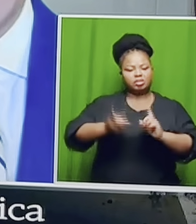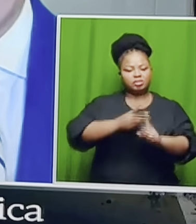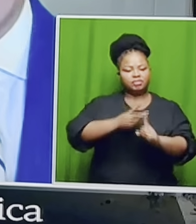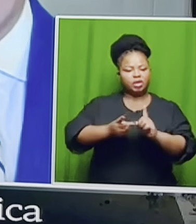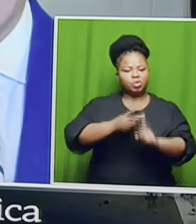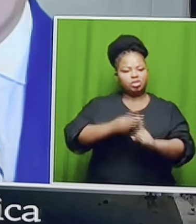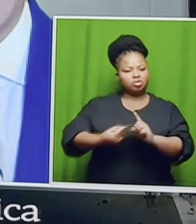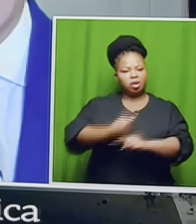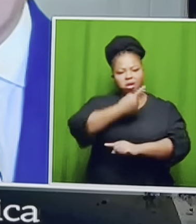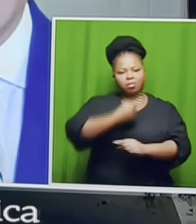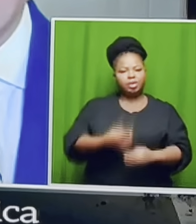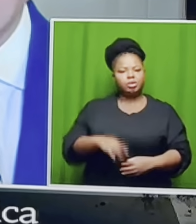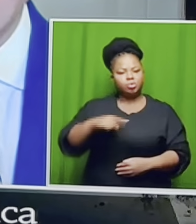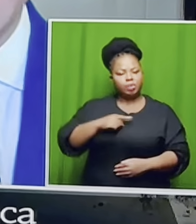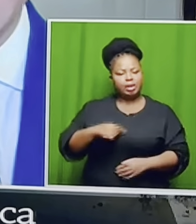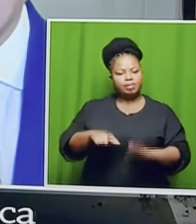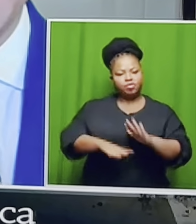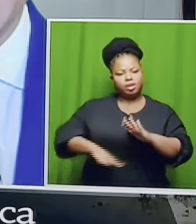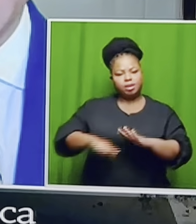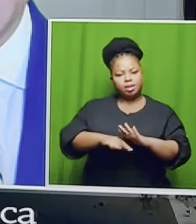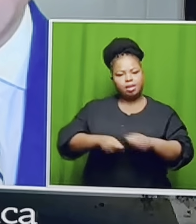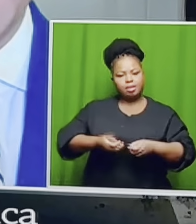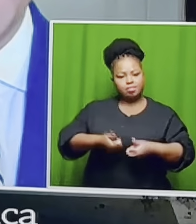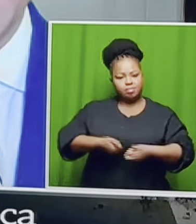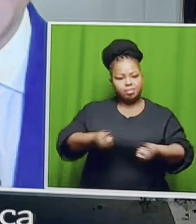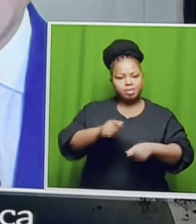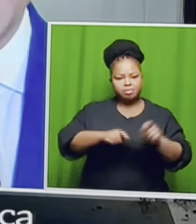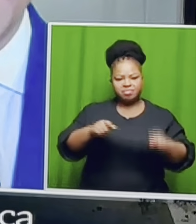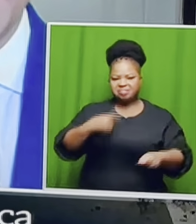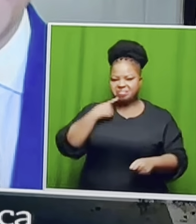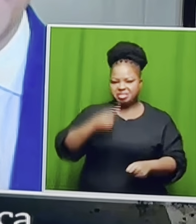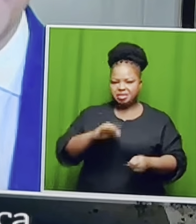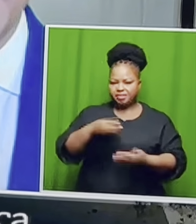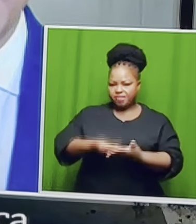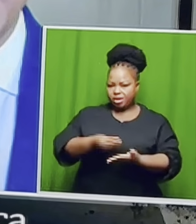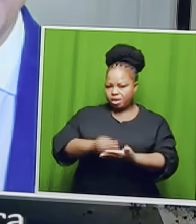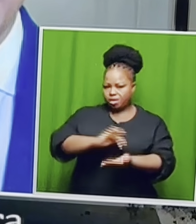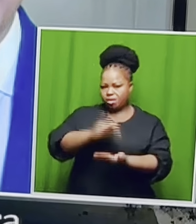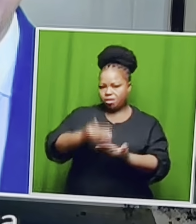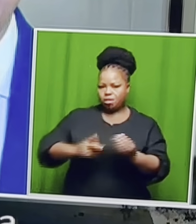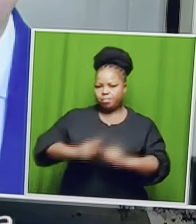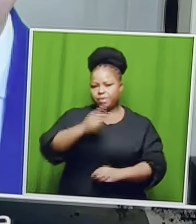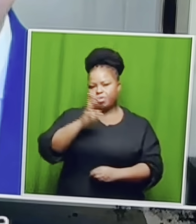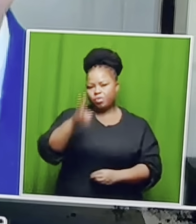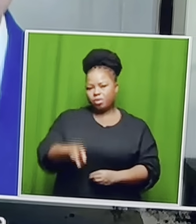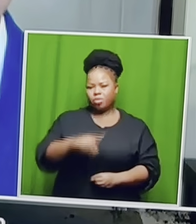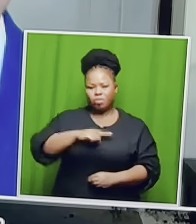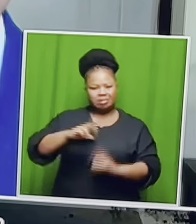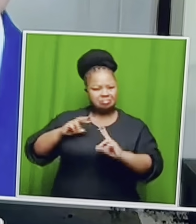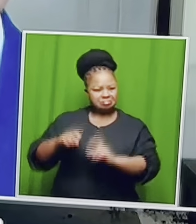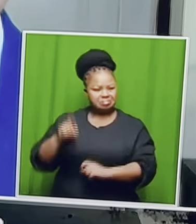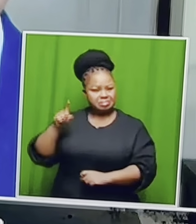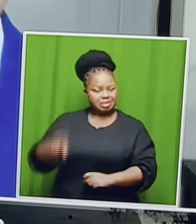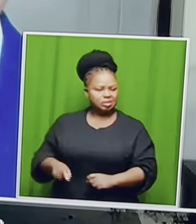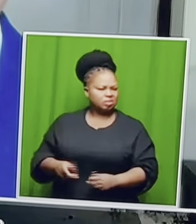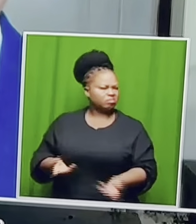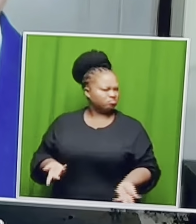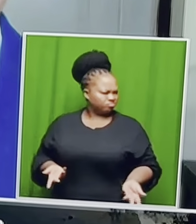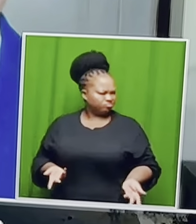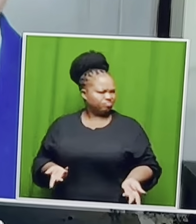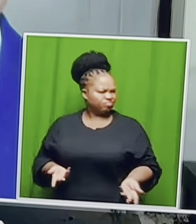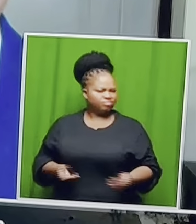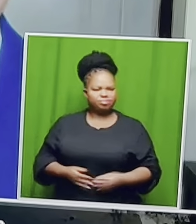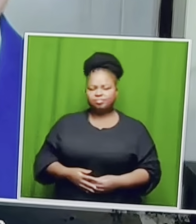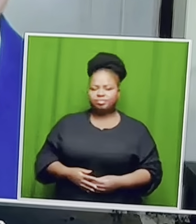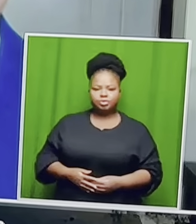of expropriation of land and also threatening all future funding until an investigation establishes the facts.